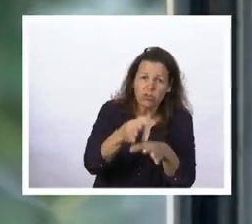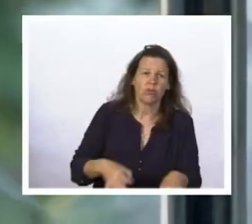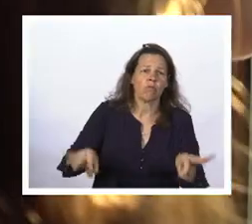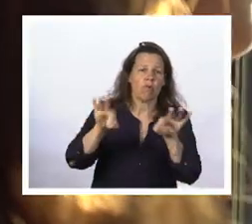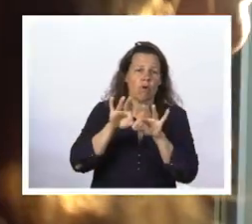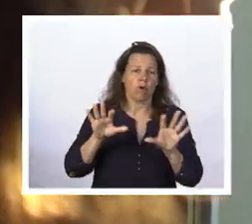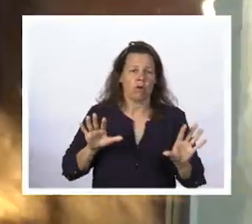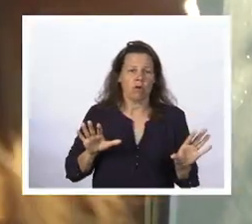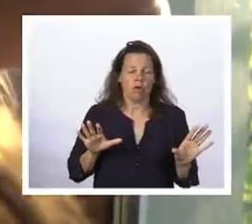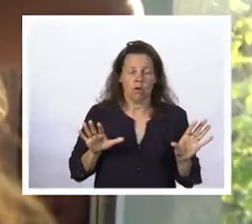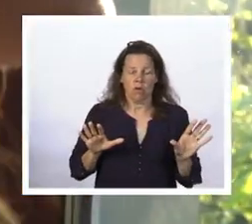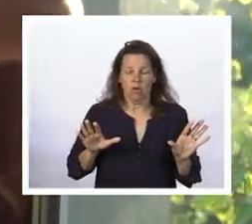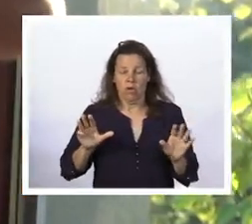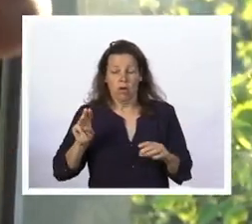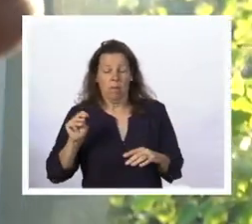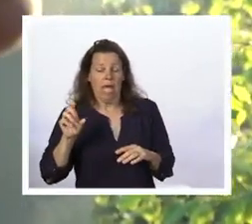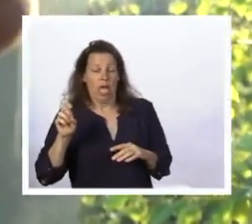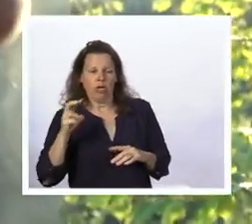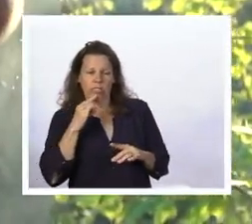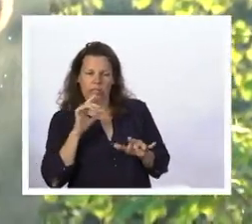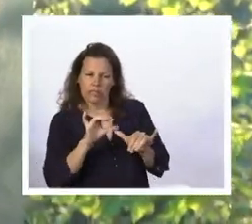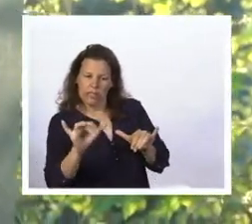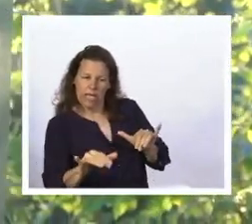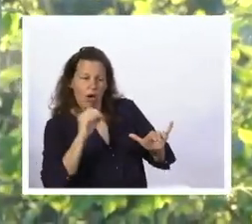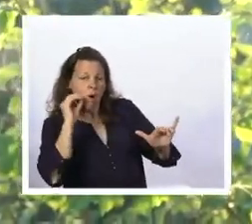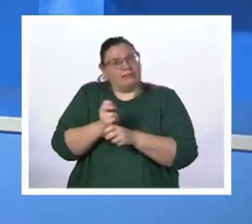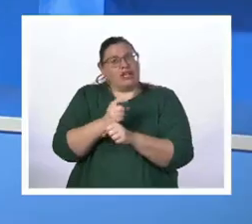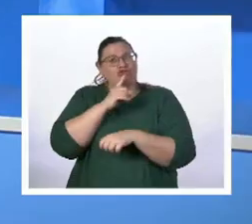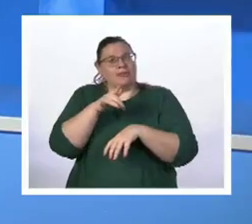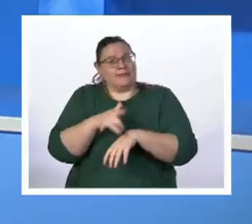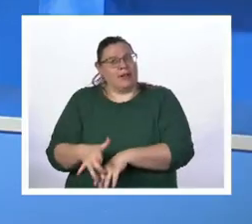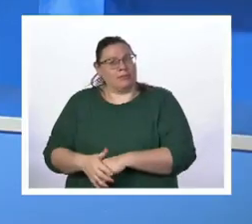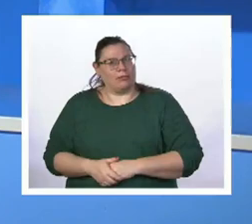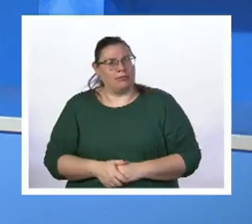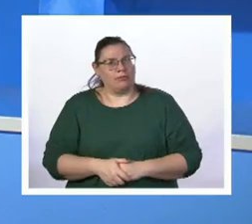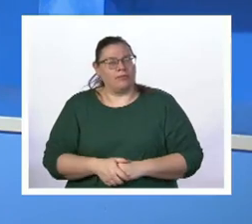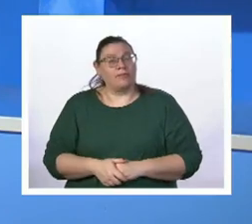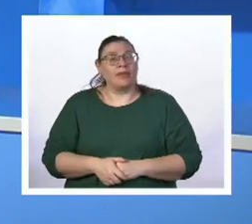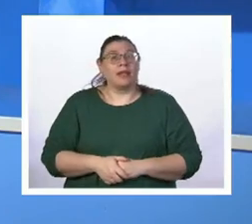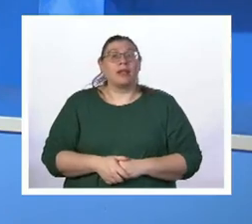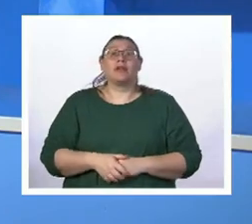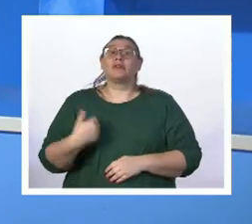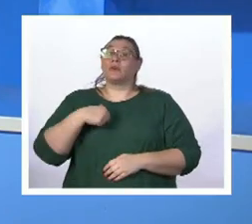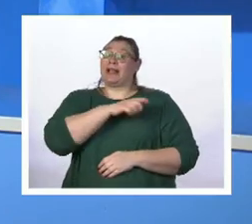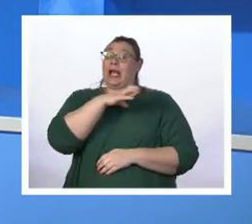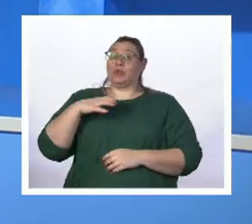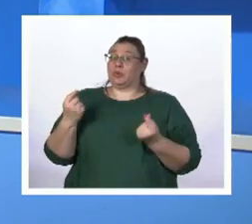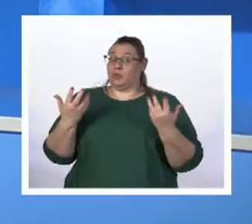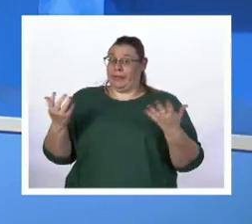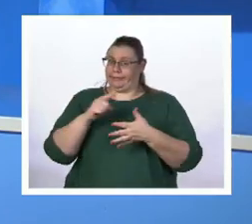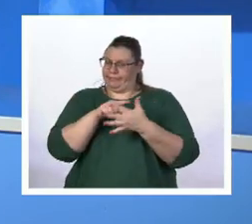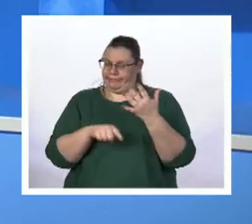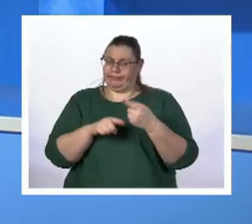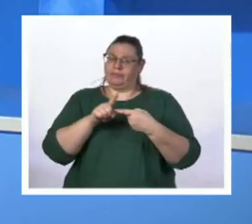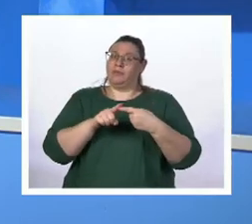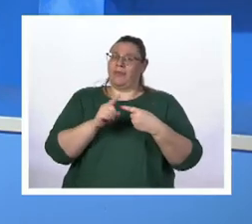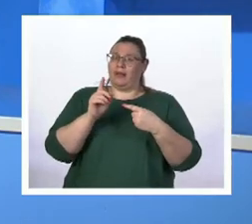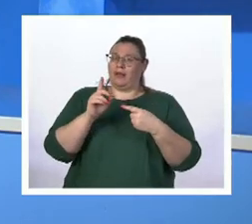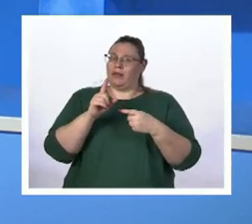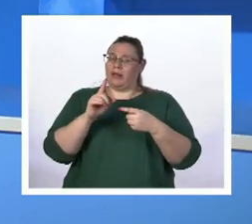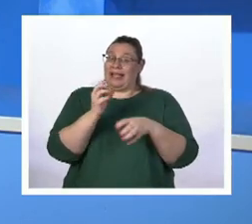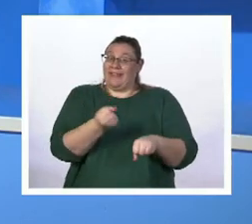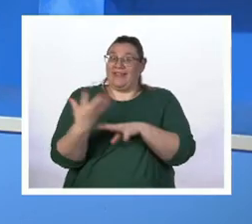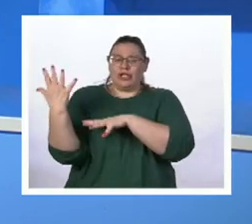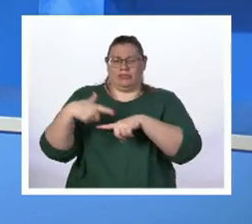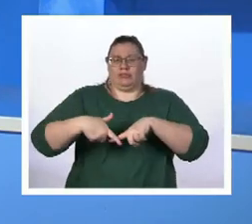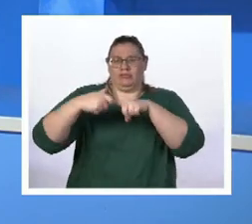home, and we want to make sure that folks have a home to stay in. Right. So the council has done a couple of things. One, there was a moratorium on